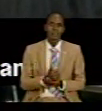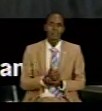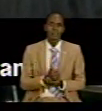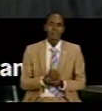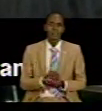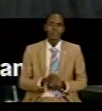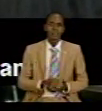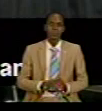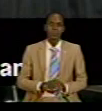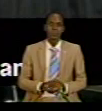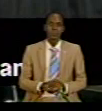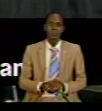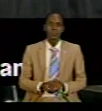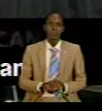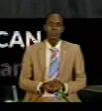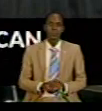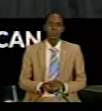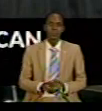can.